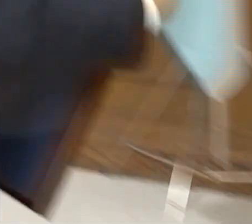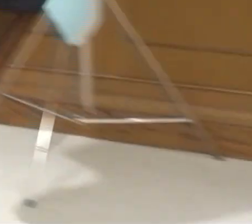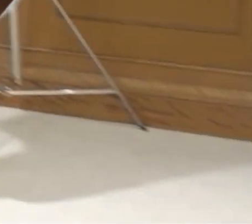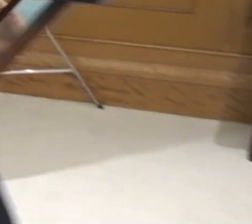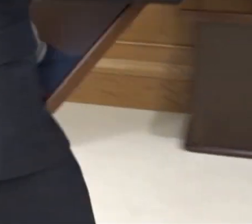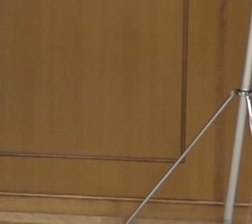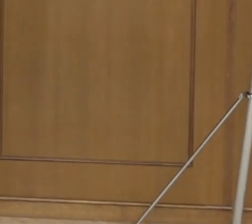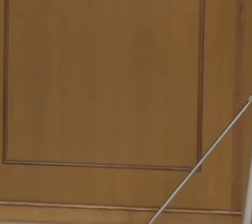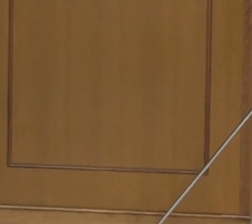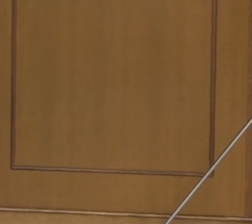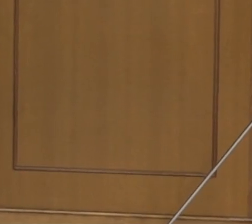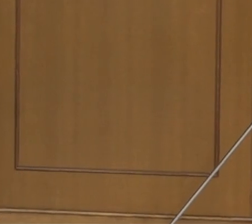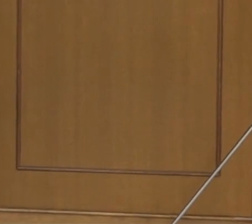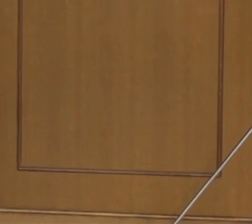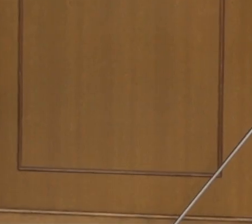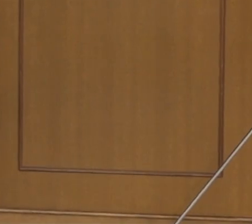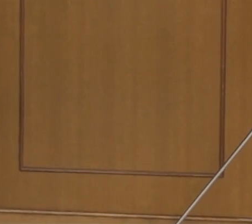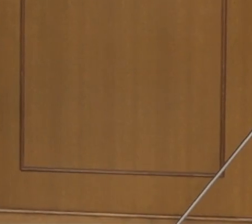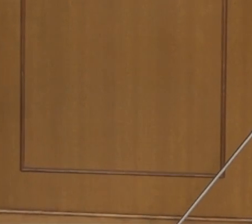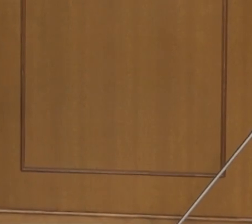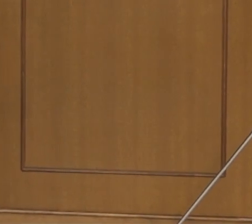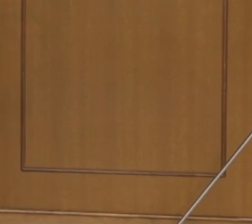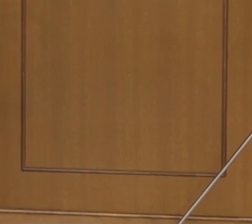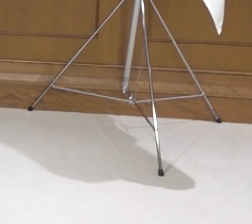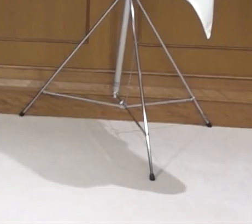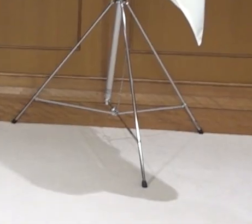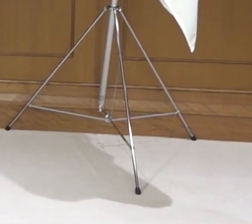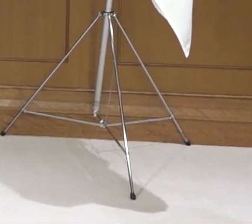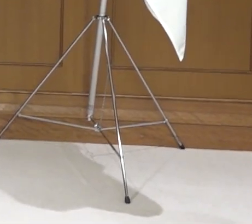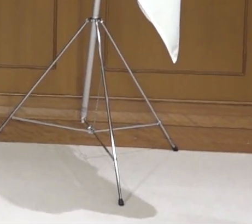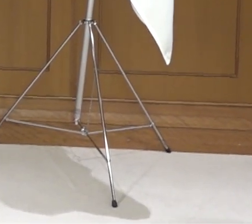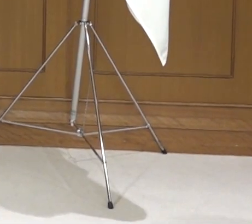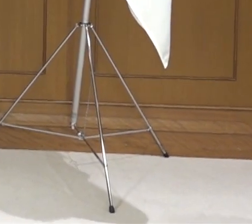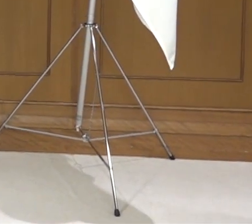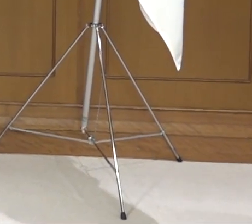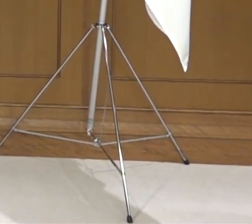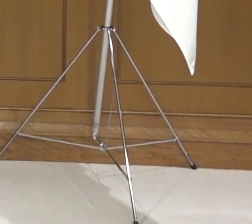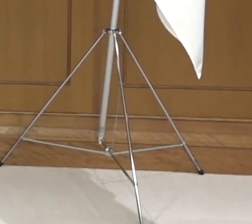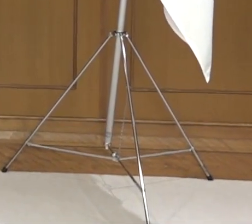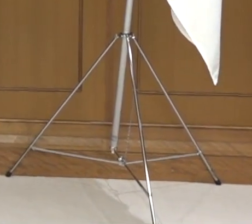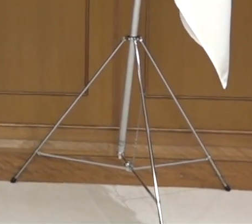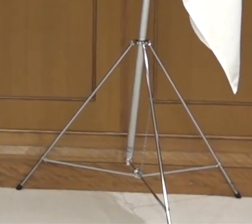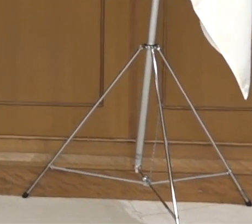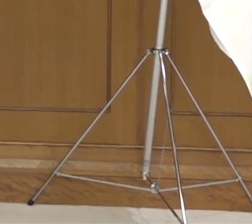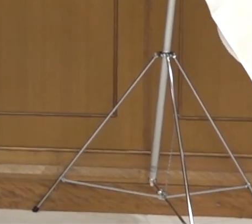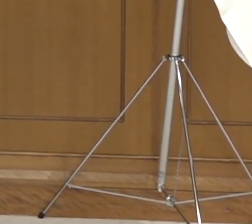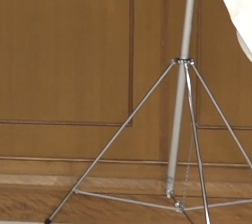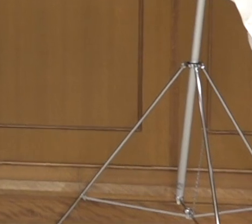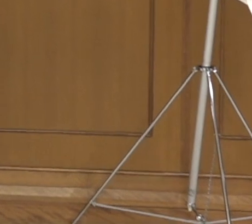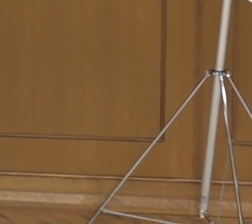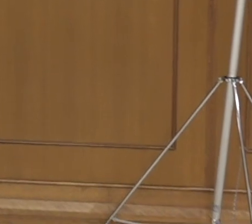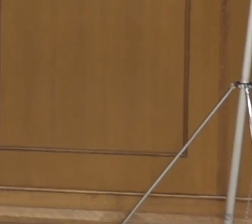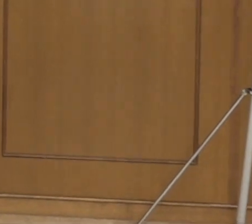share core values such as freedom, democracy, and the rule of law. He also highlighted Fiji's